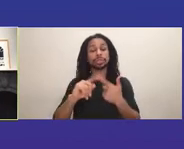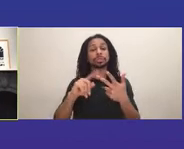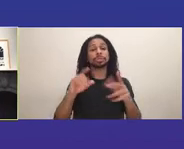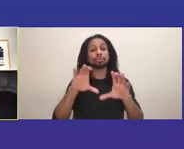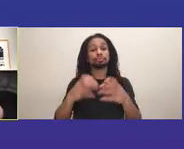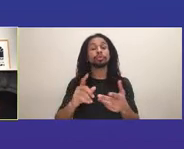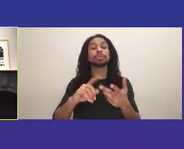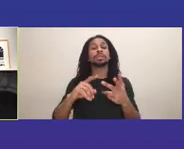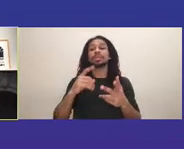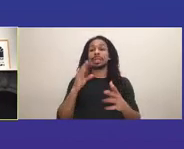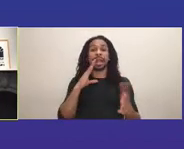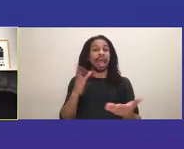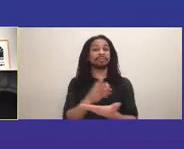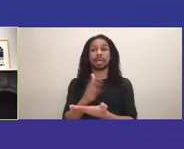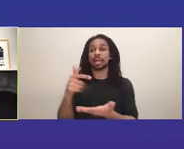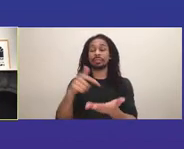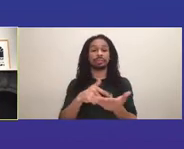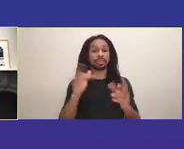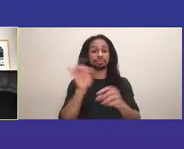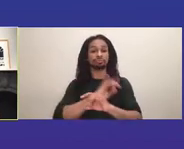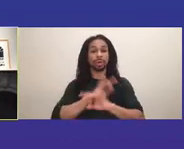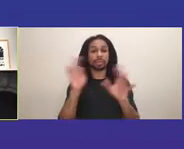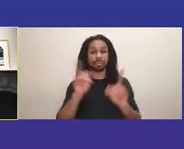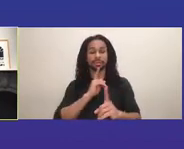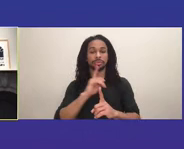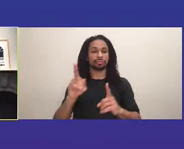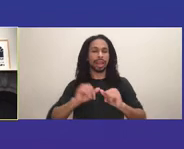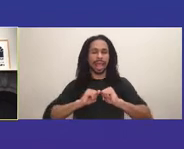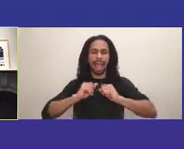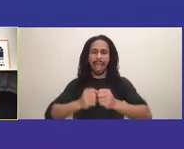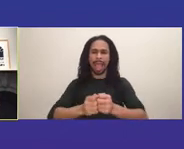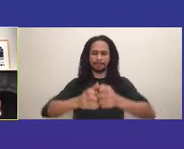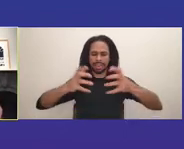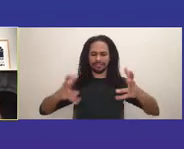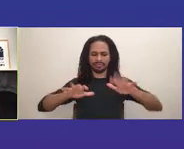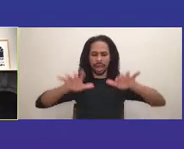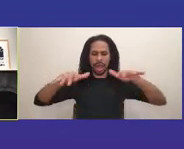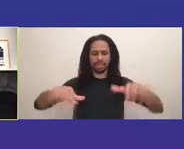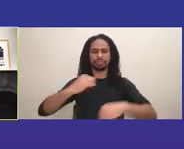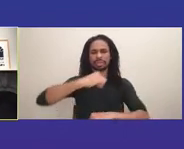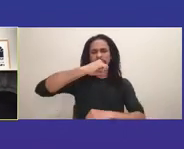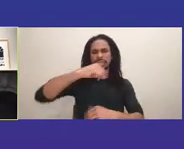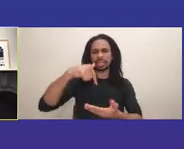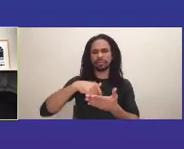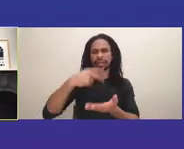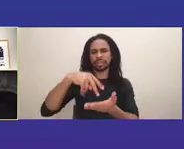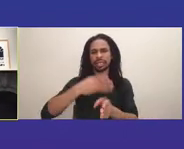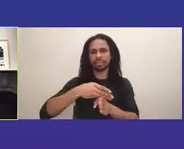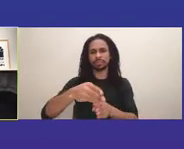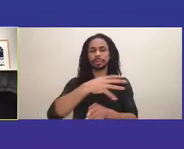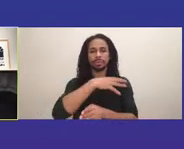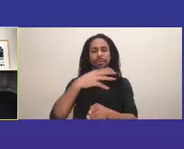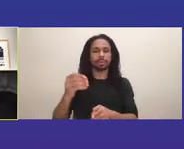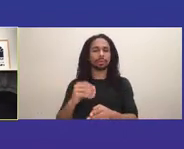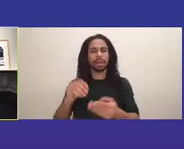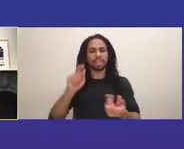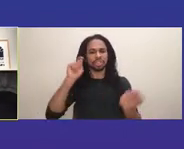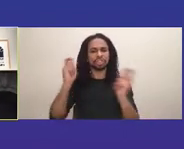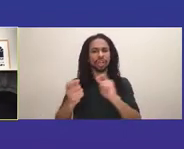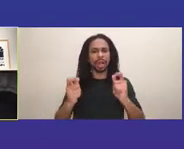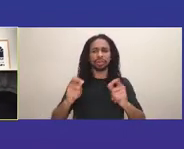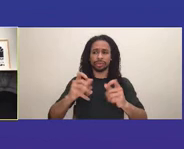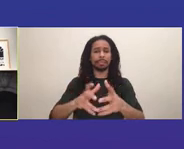navigating this crisis have amplified the field's resiliency and augmented its resolve for fundamental